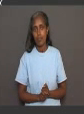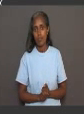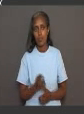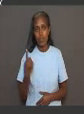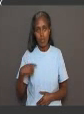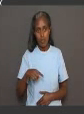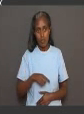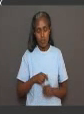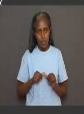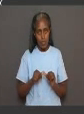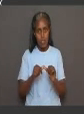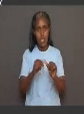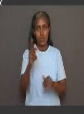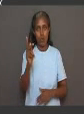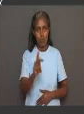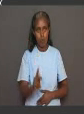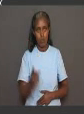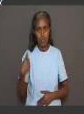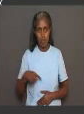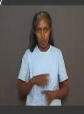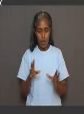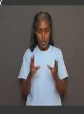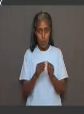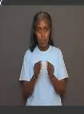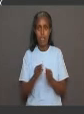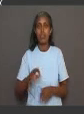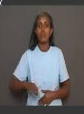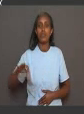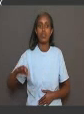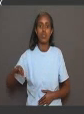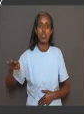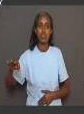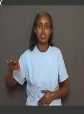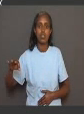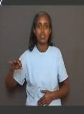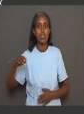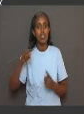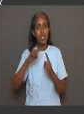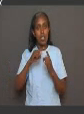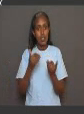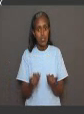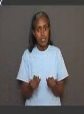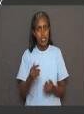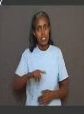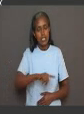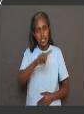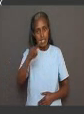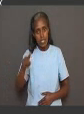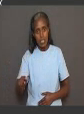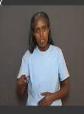We continue plotting our cumulative frequency until the curve